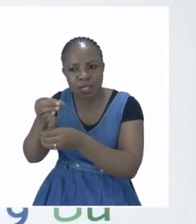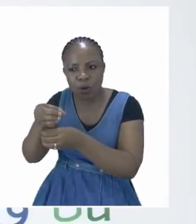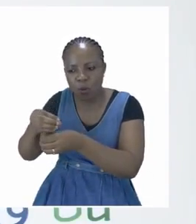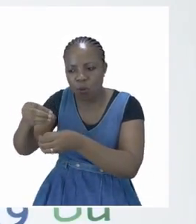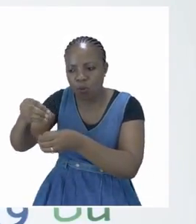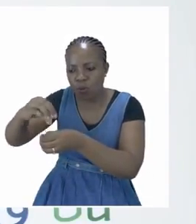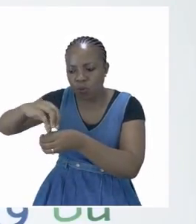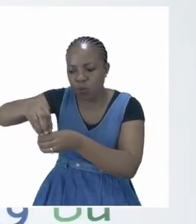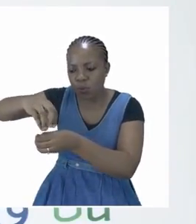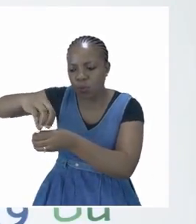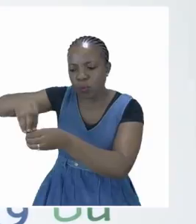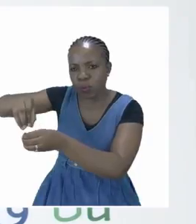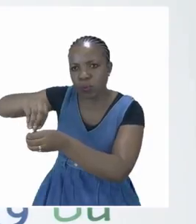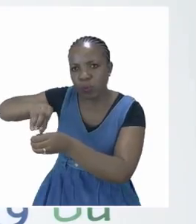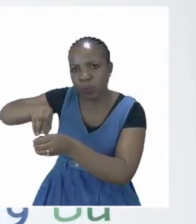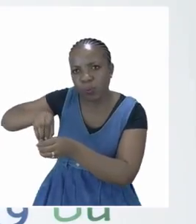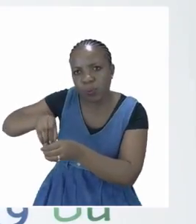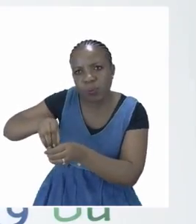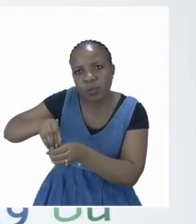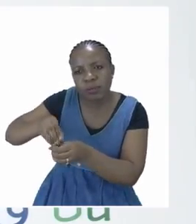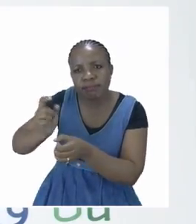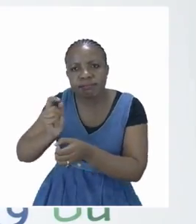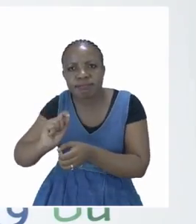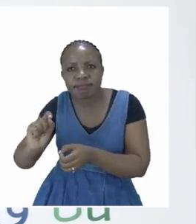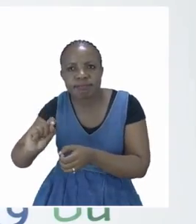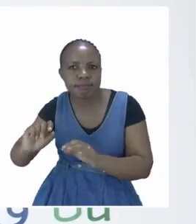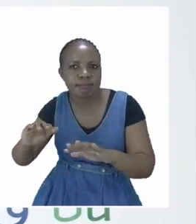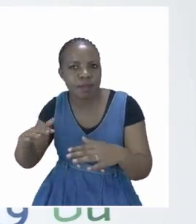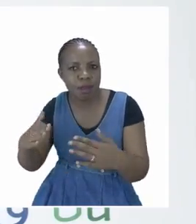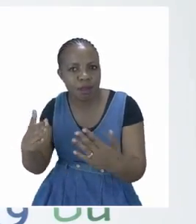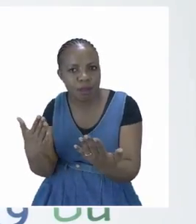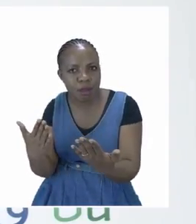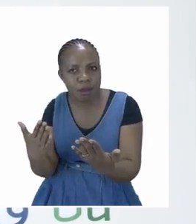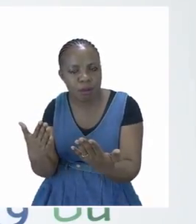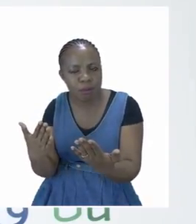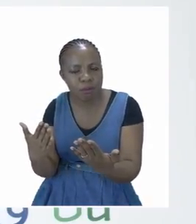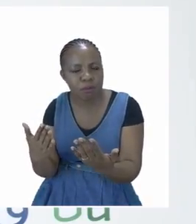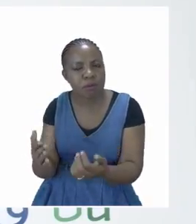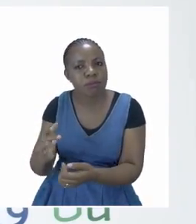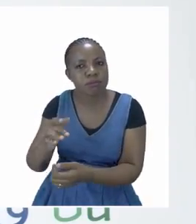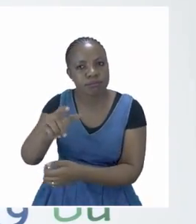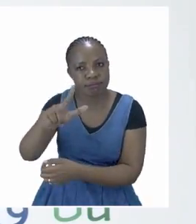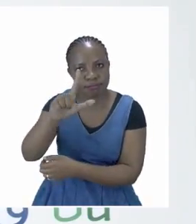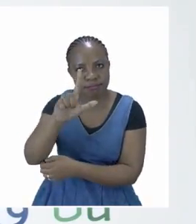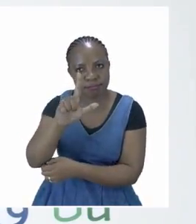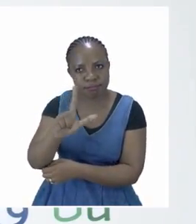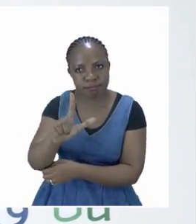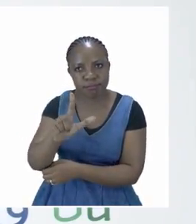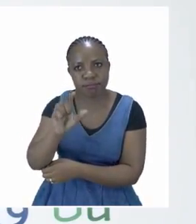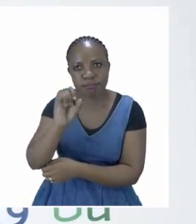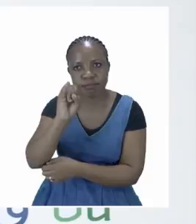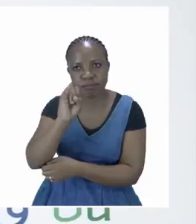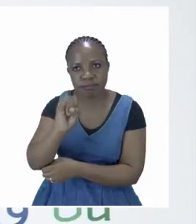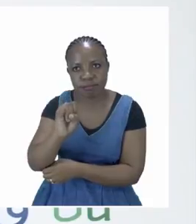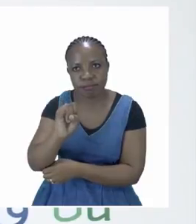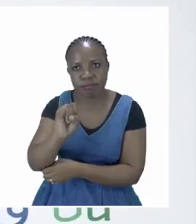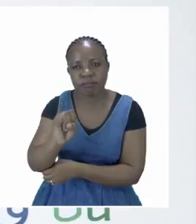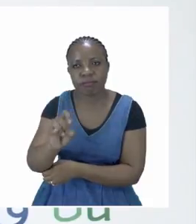than one lid and they become many, we